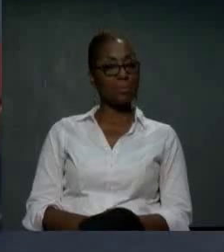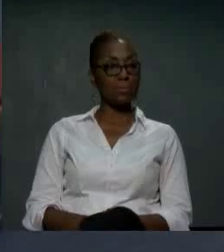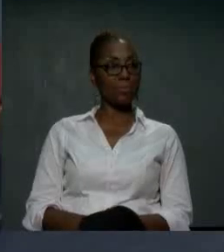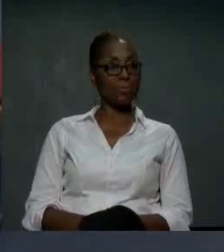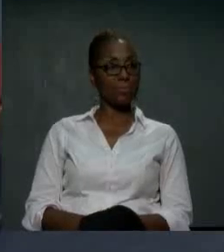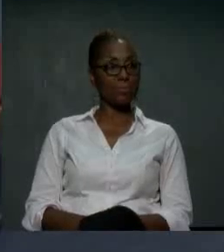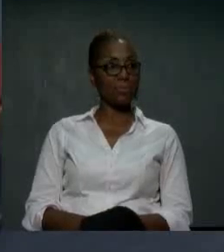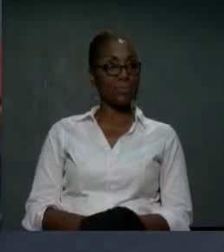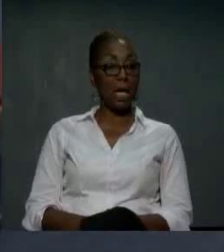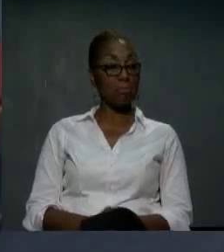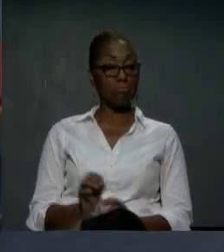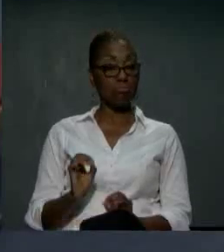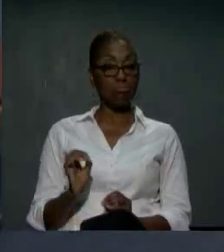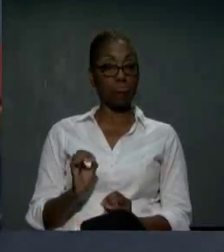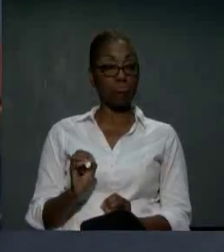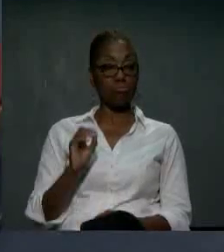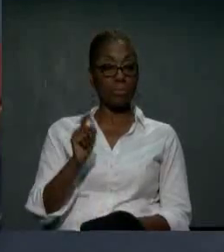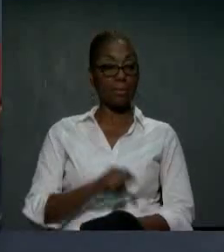No?